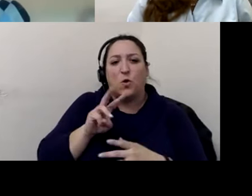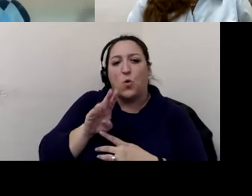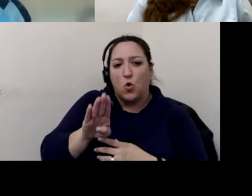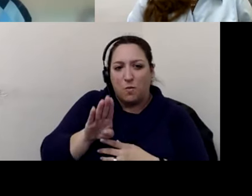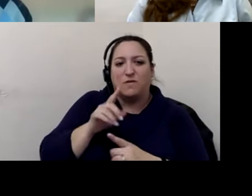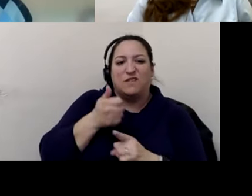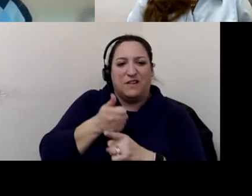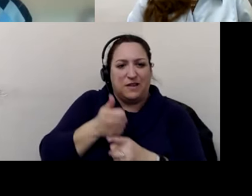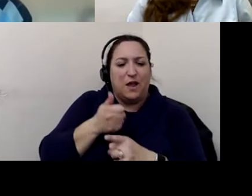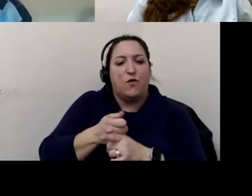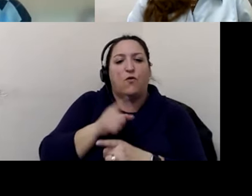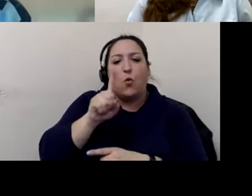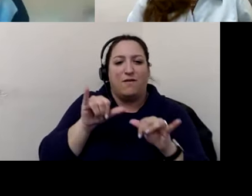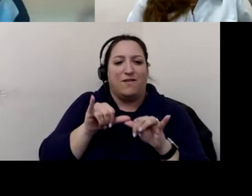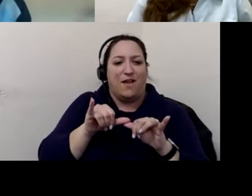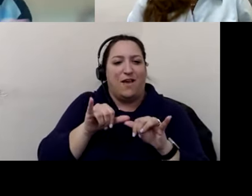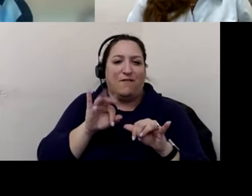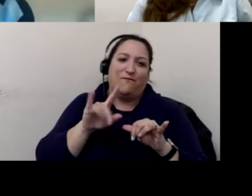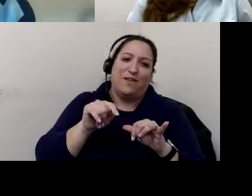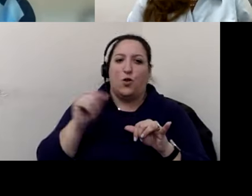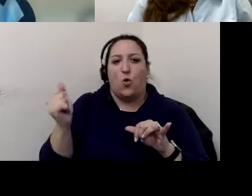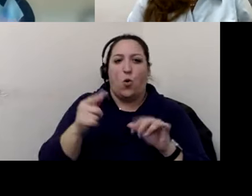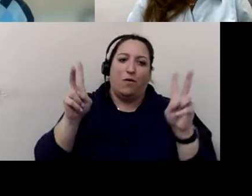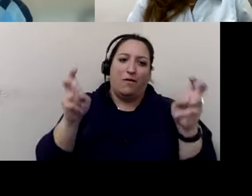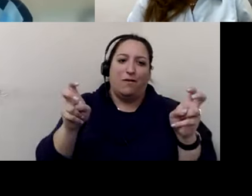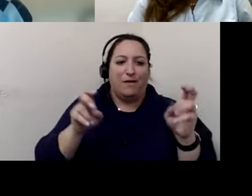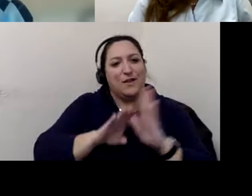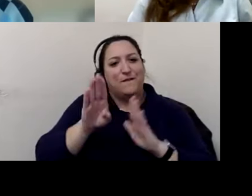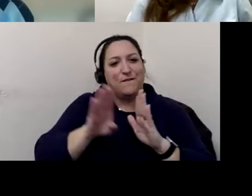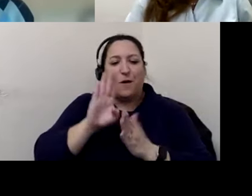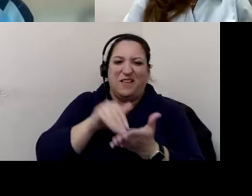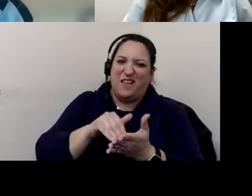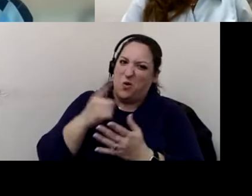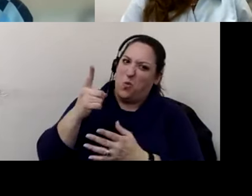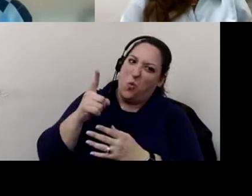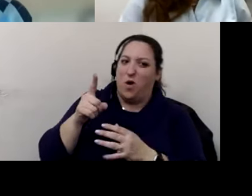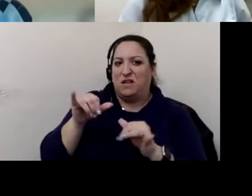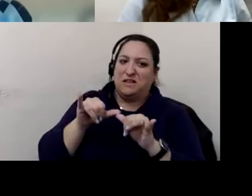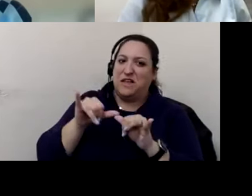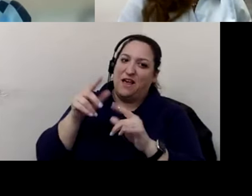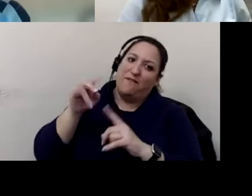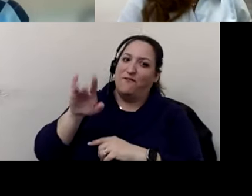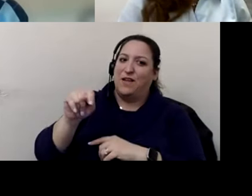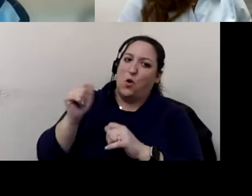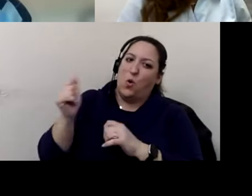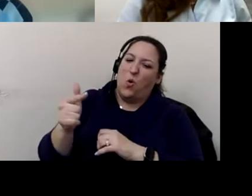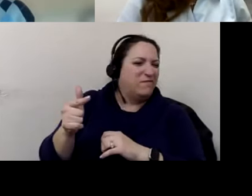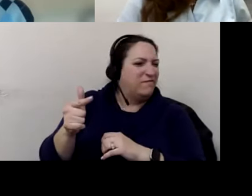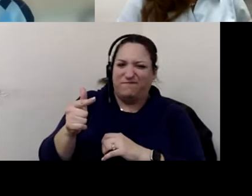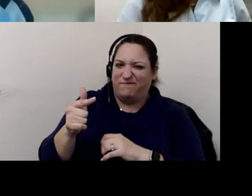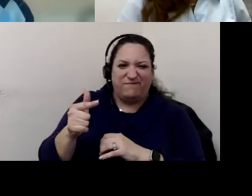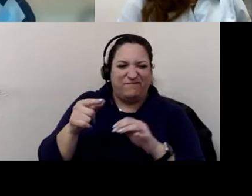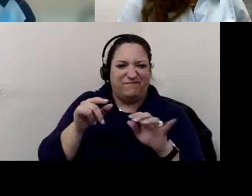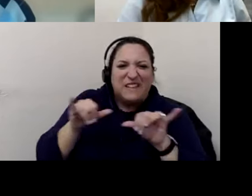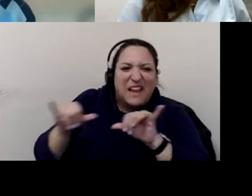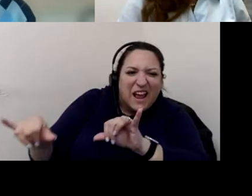a one-size-fits-all, and the developmental center was also a one-size-fits-all. We need to make sure that what